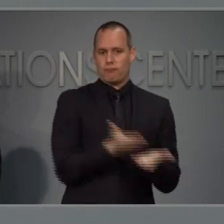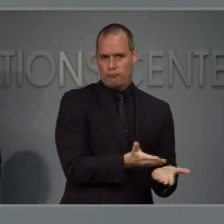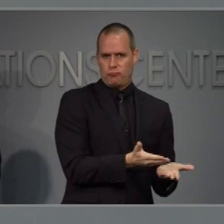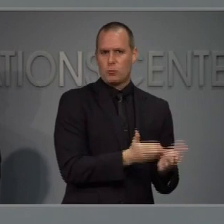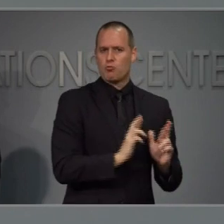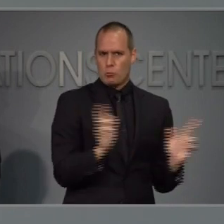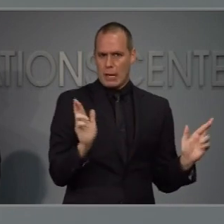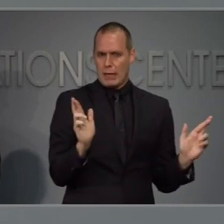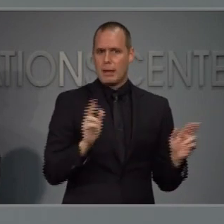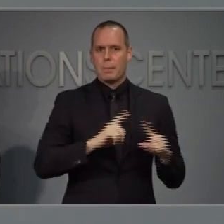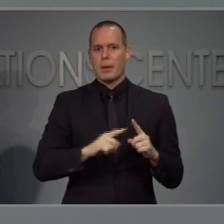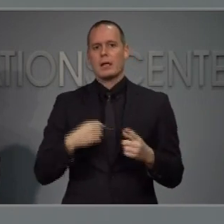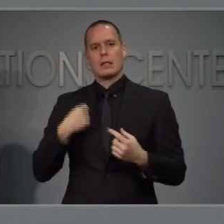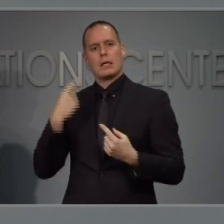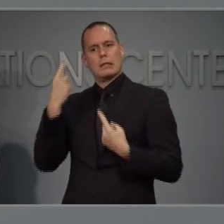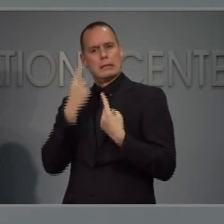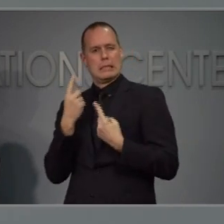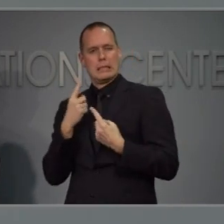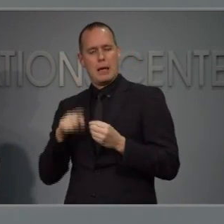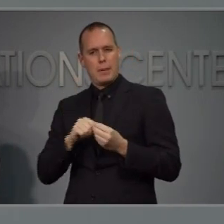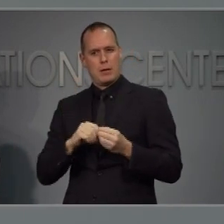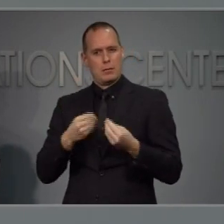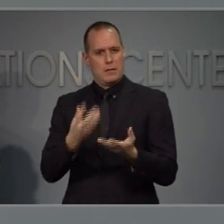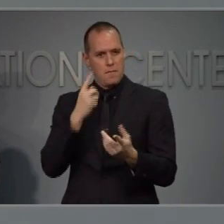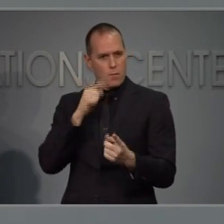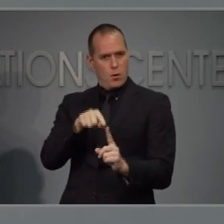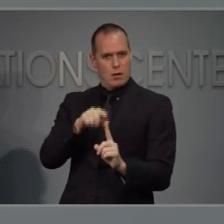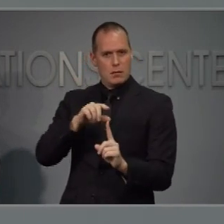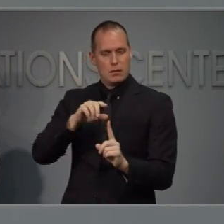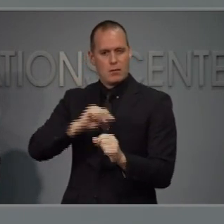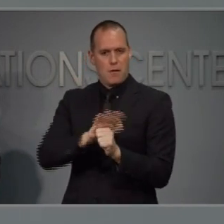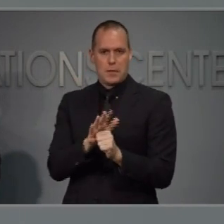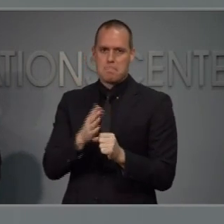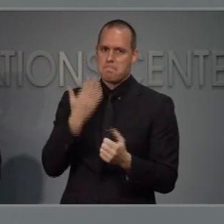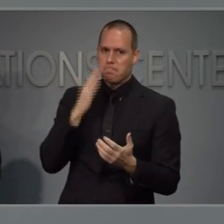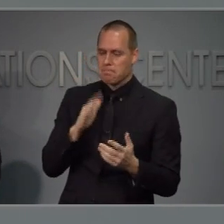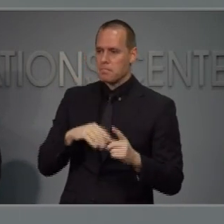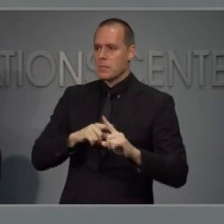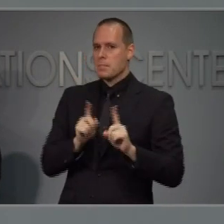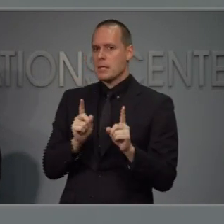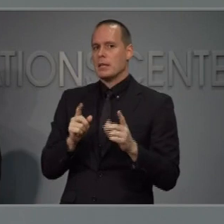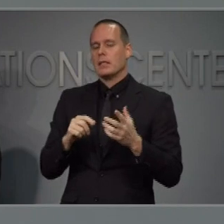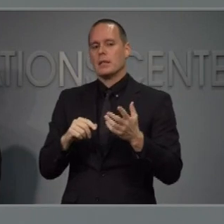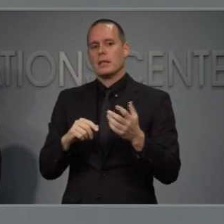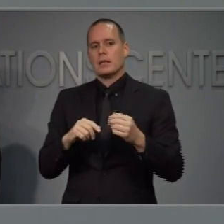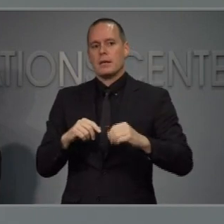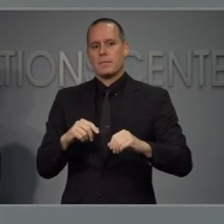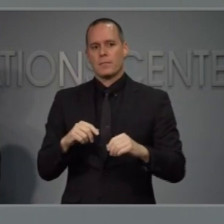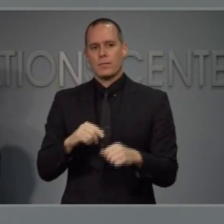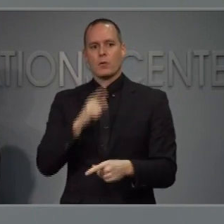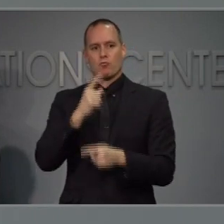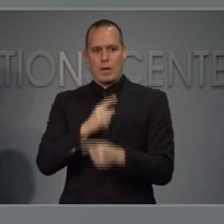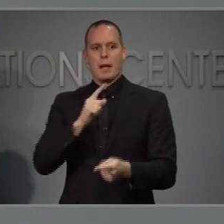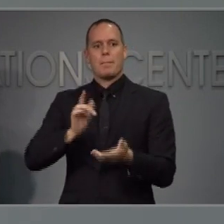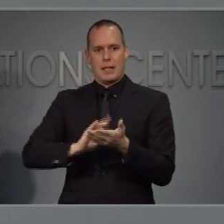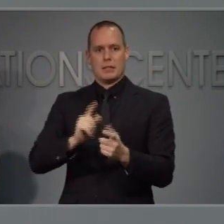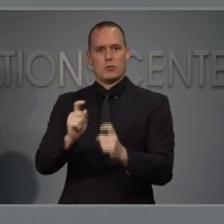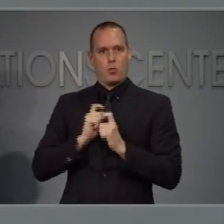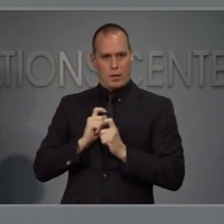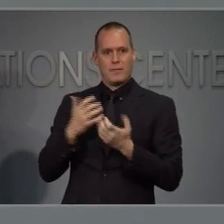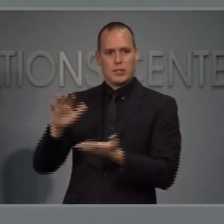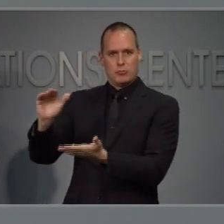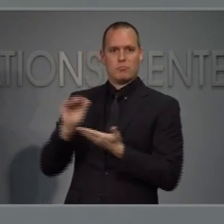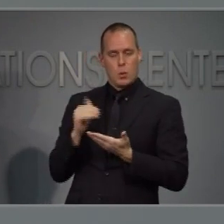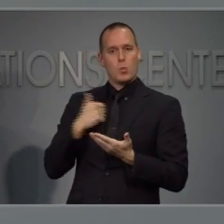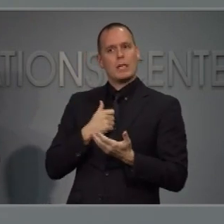work. We were given a donation, which we accepted and we have held on to as we have been learning more about this research, and we'll continue to